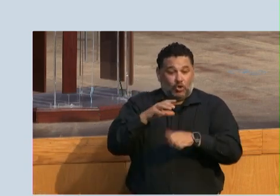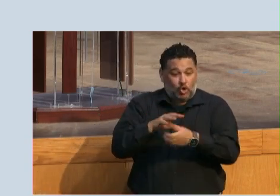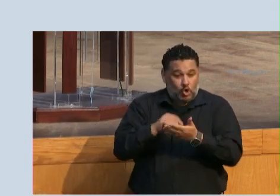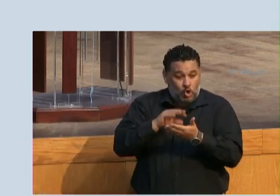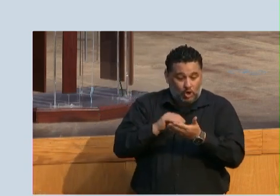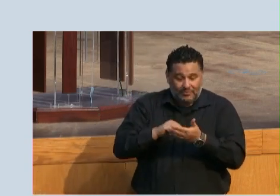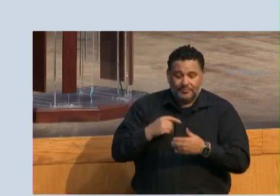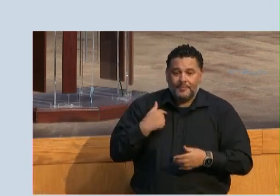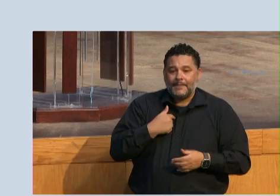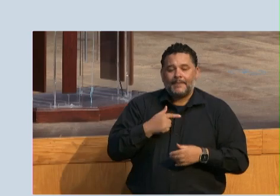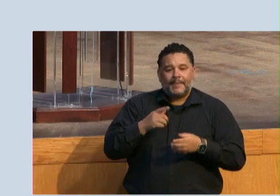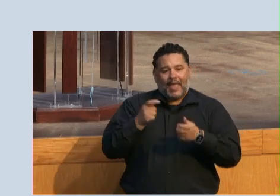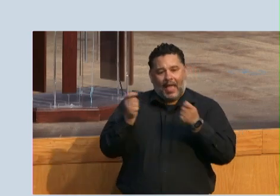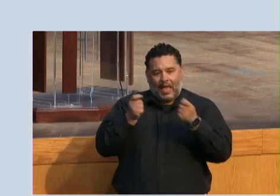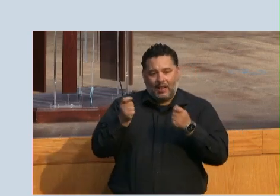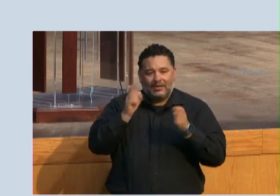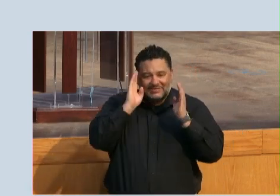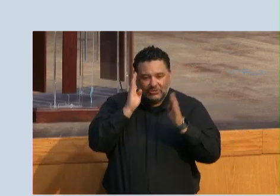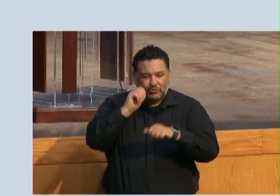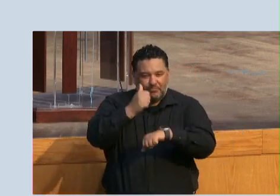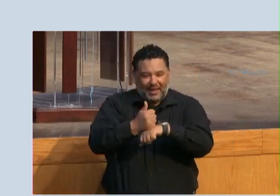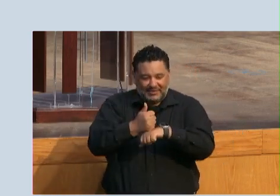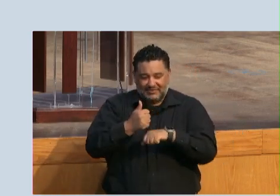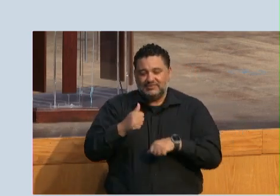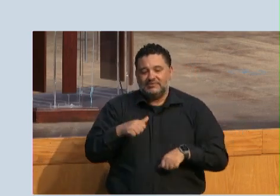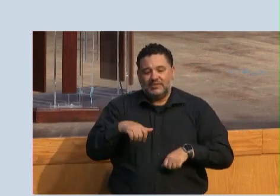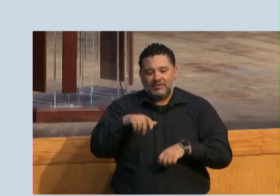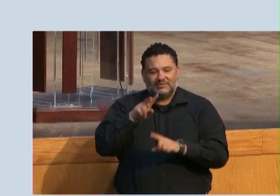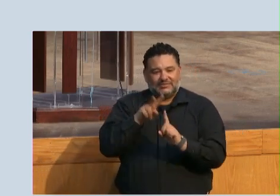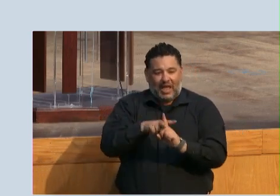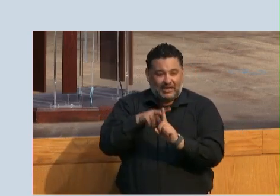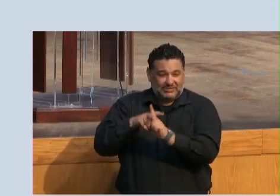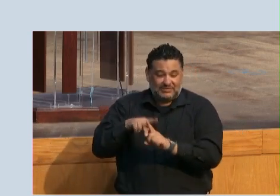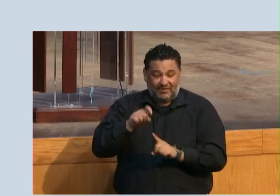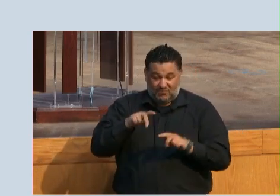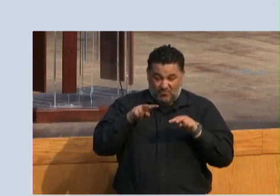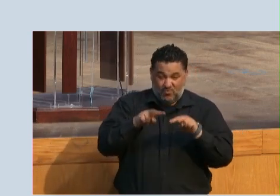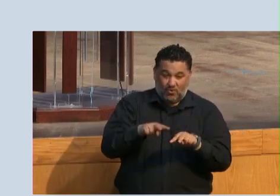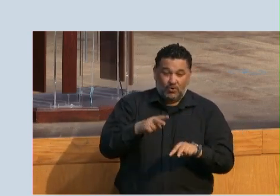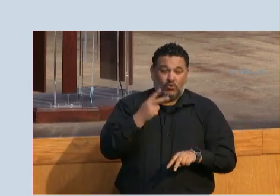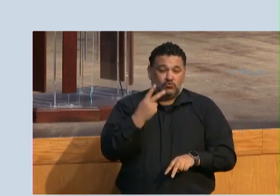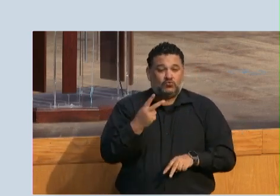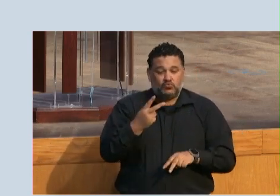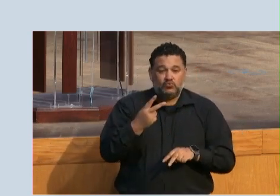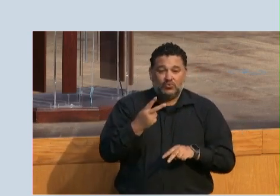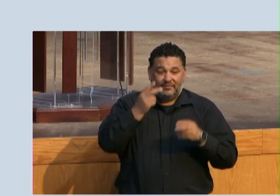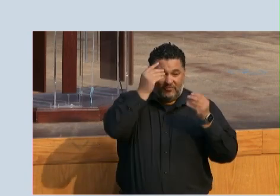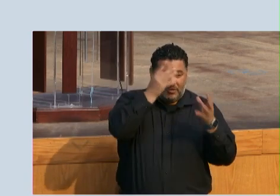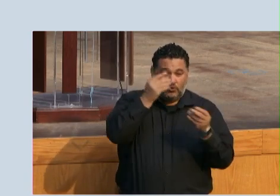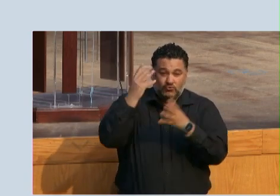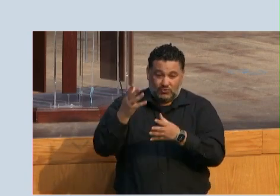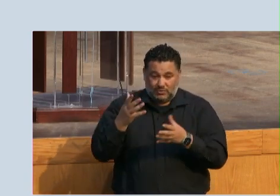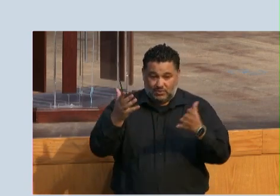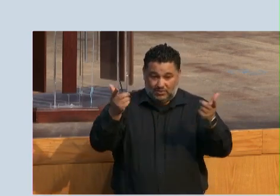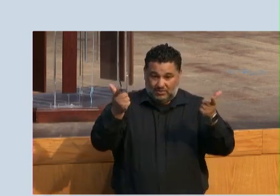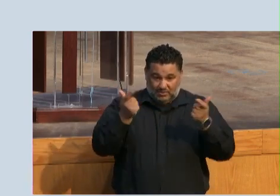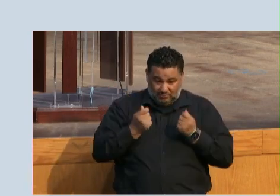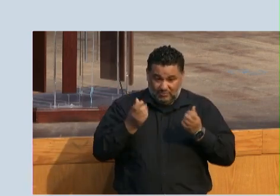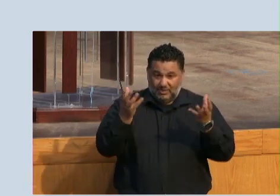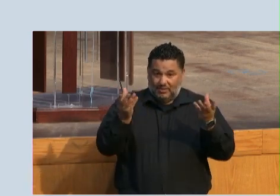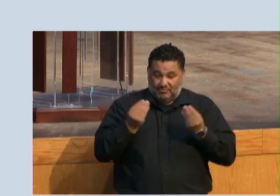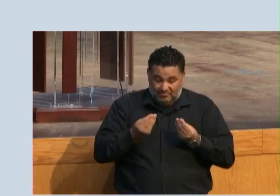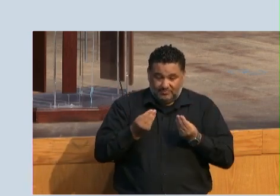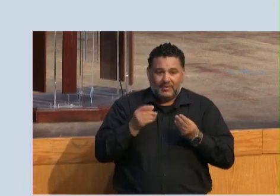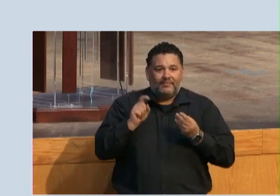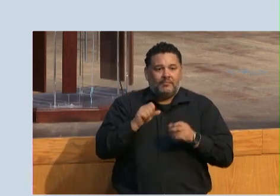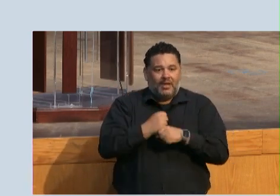these attention-based tasks where you have to look at something that's 2 pieces of information that are coming in, you have to make a decision, and you have to do